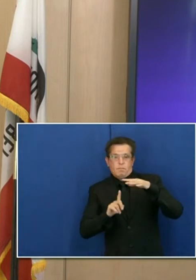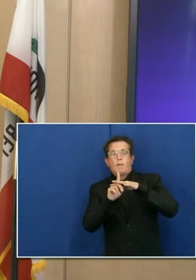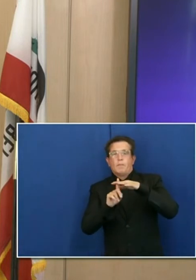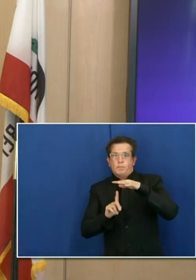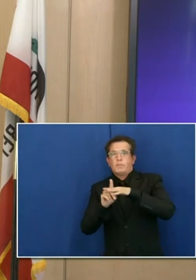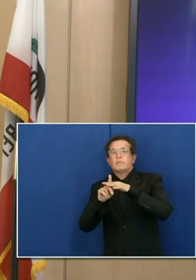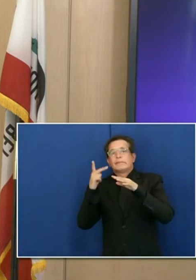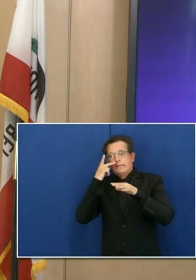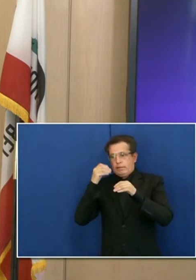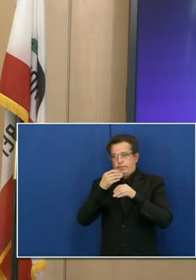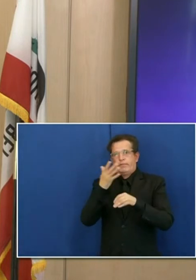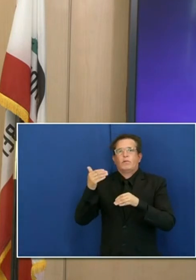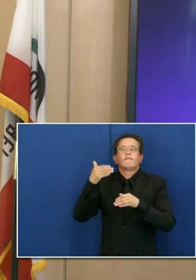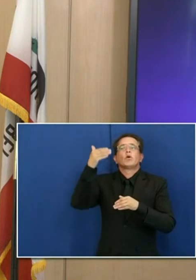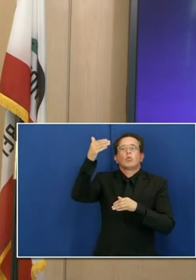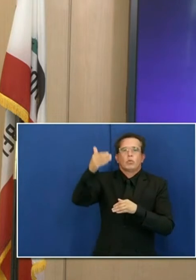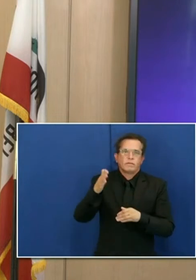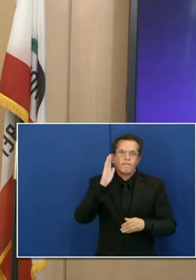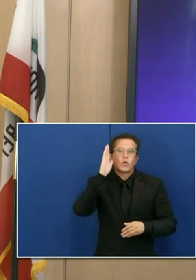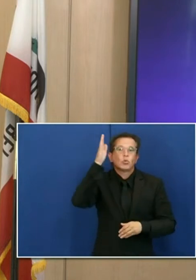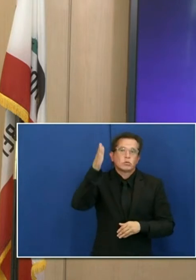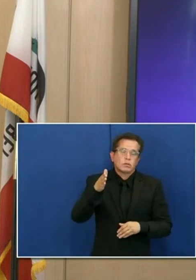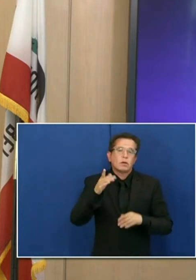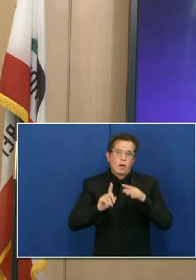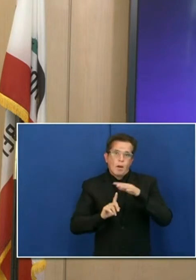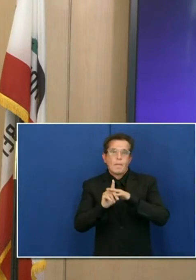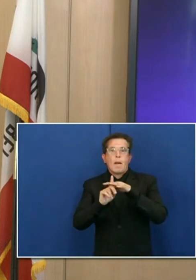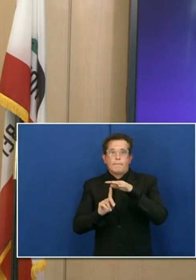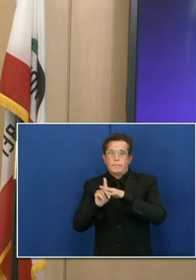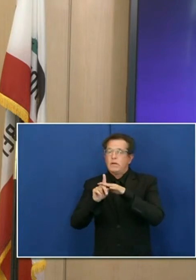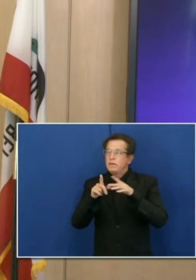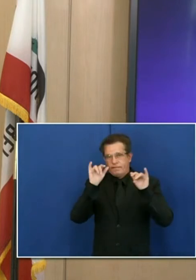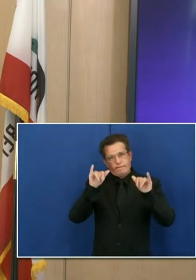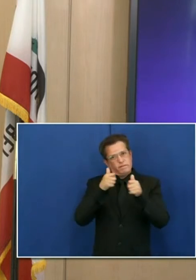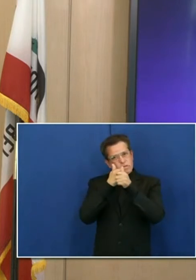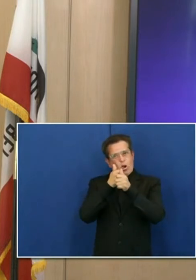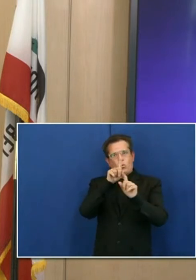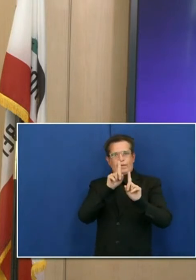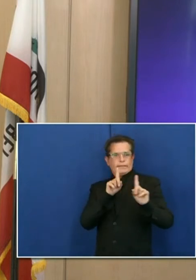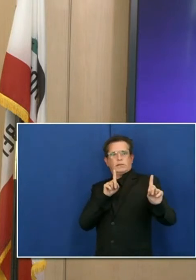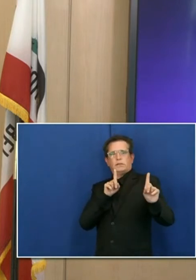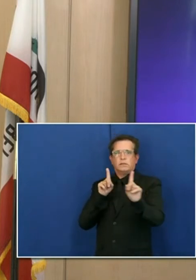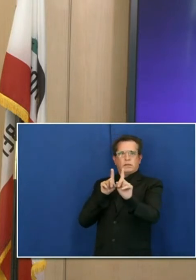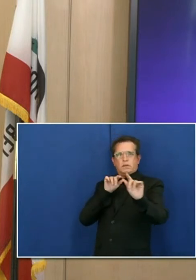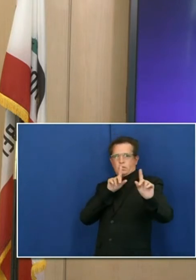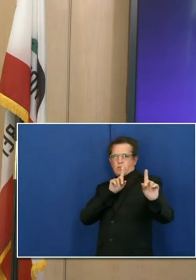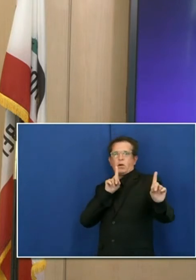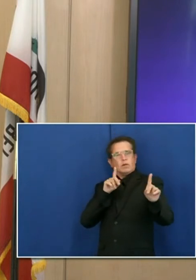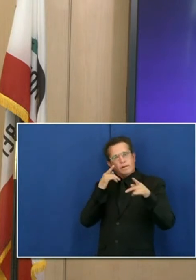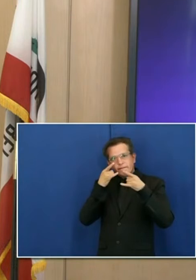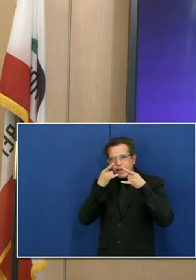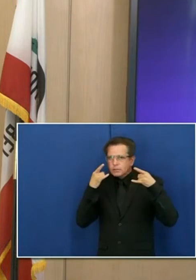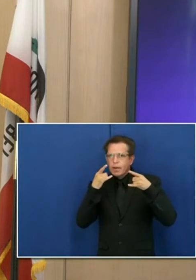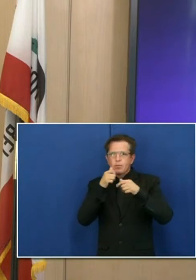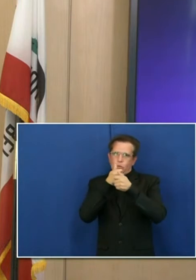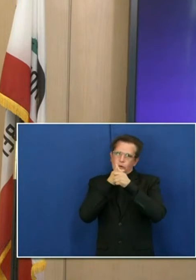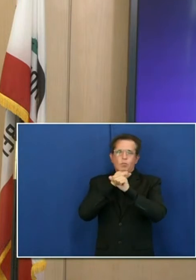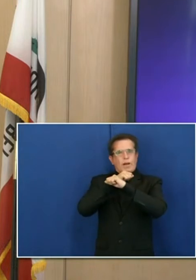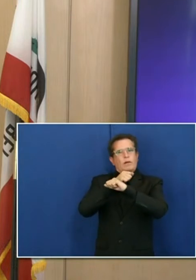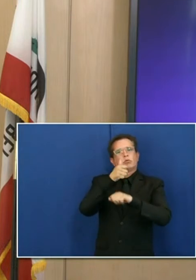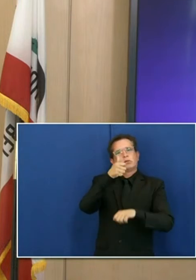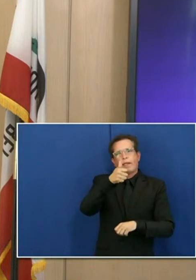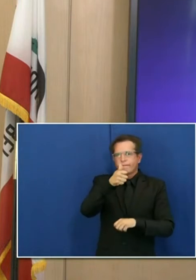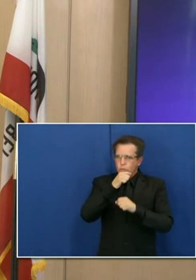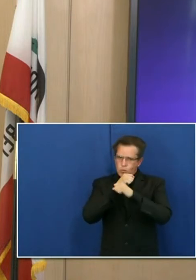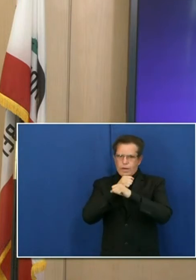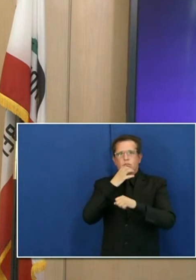the following months coming up. So we need to continue the social distancing. We need to continue to wear the face mask to protect ourselves, to protect